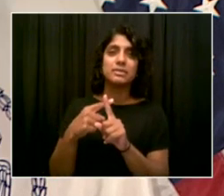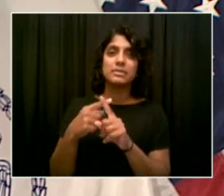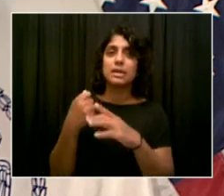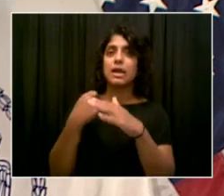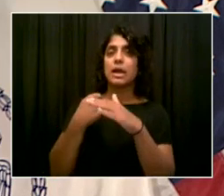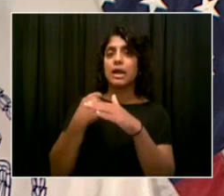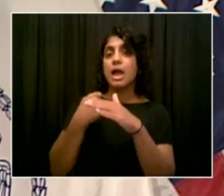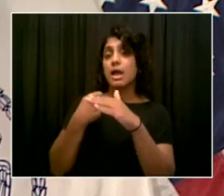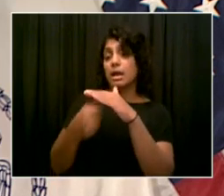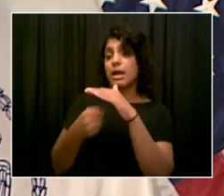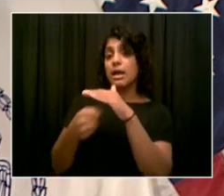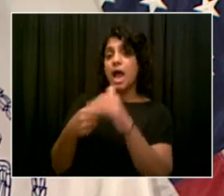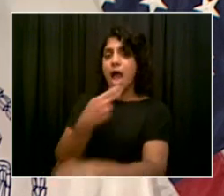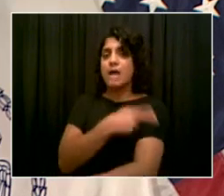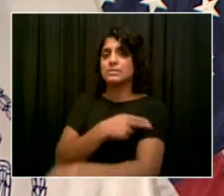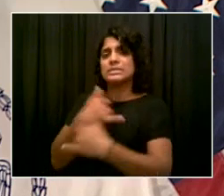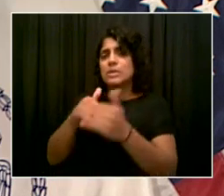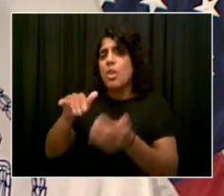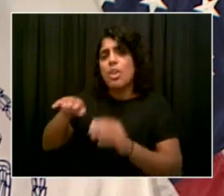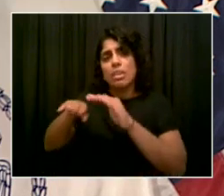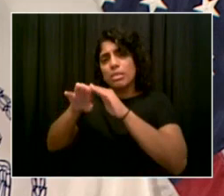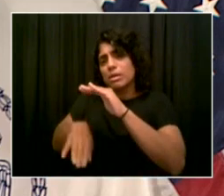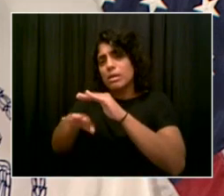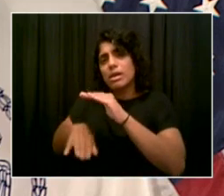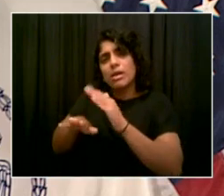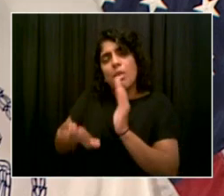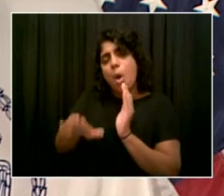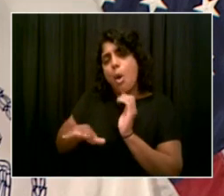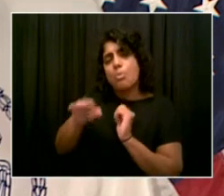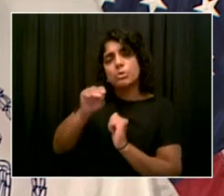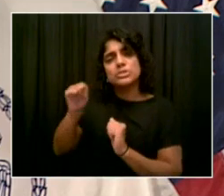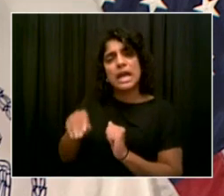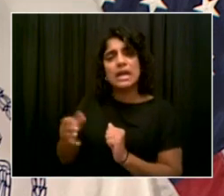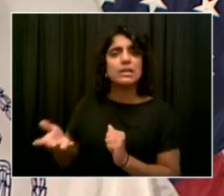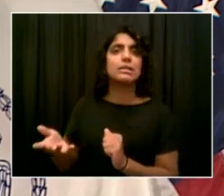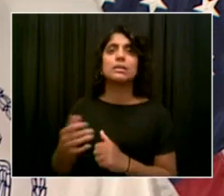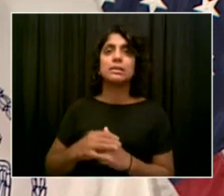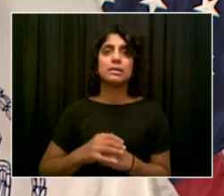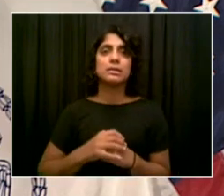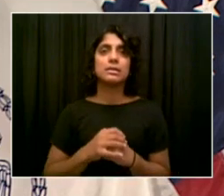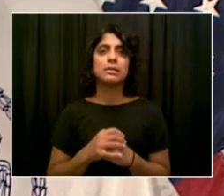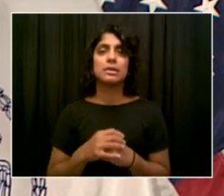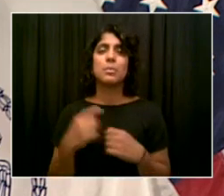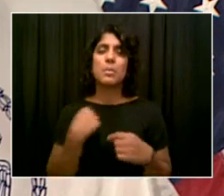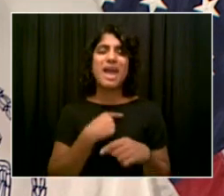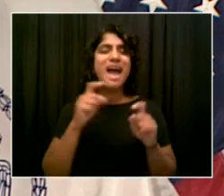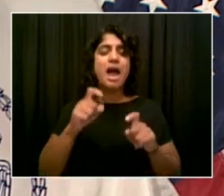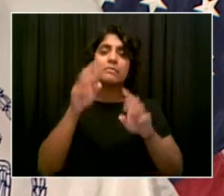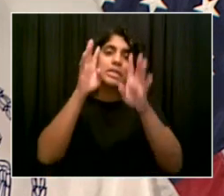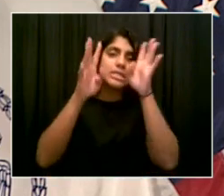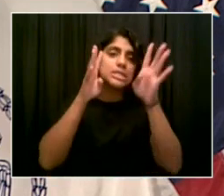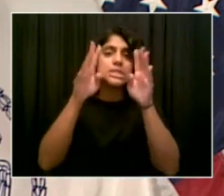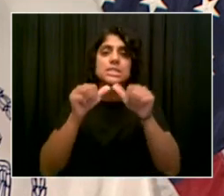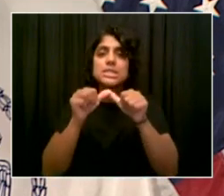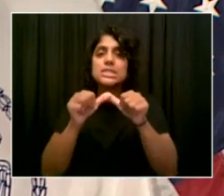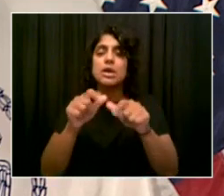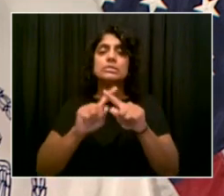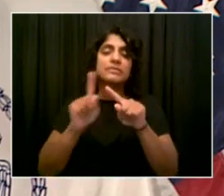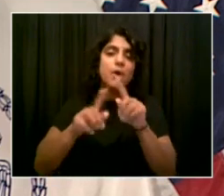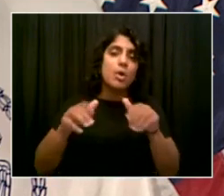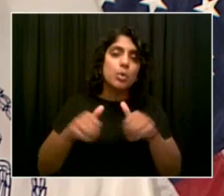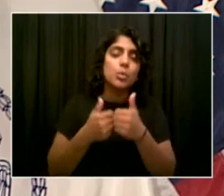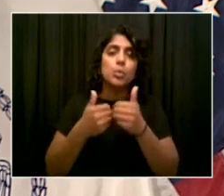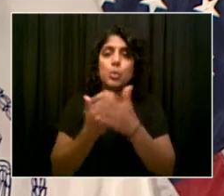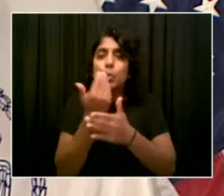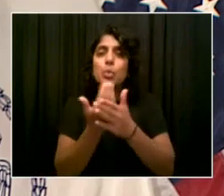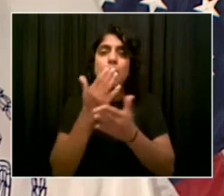keep looking for every opportunity. I think we're going to have a particular opportunity around younger folks in